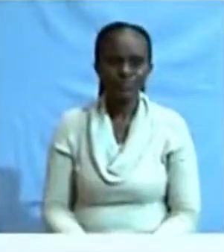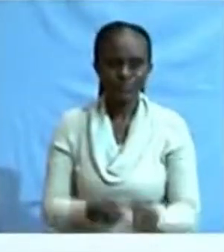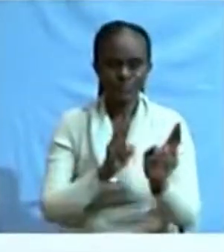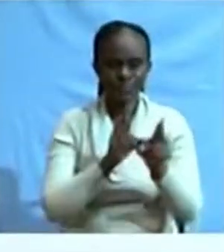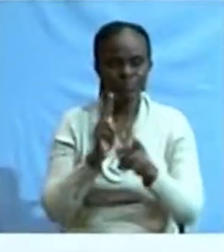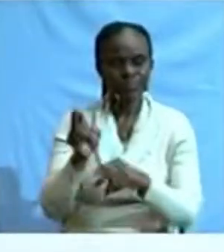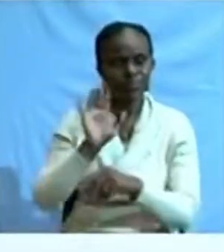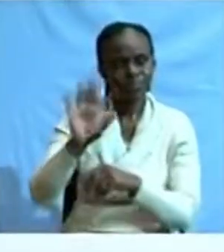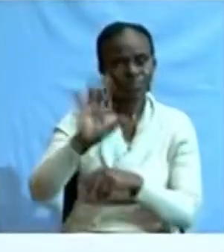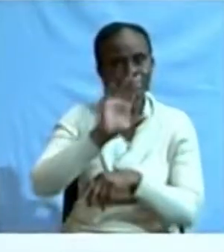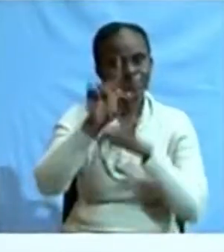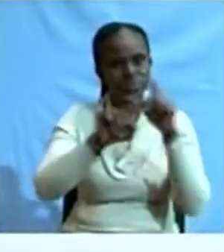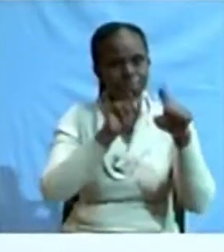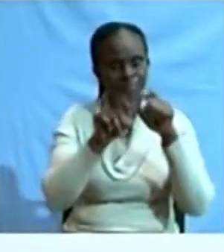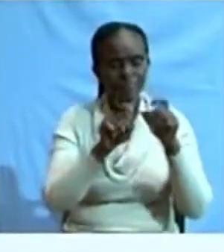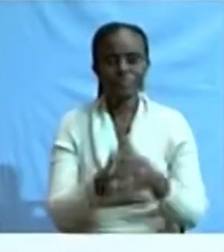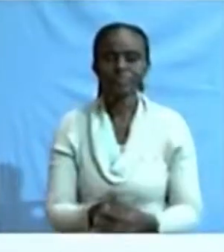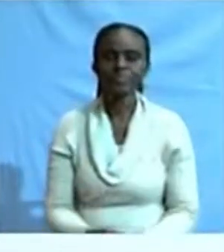question.